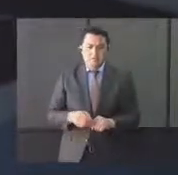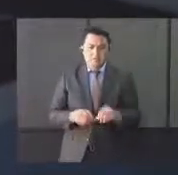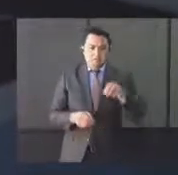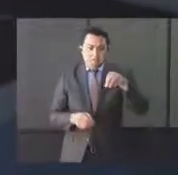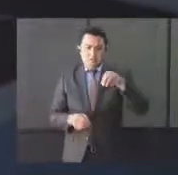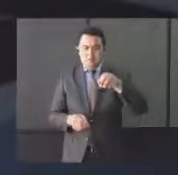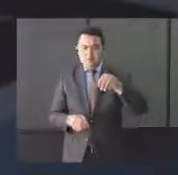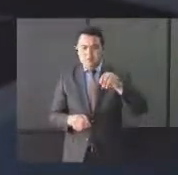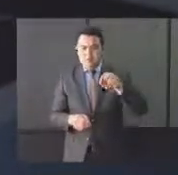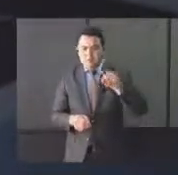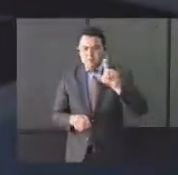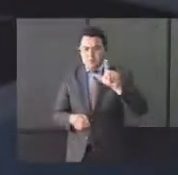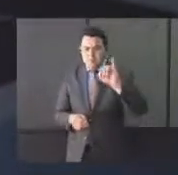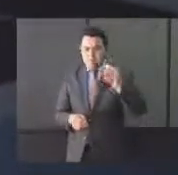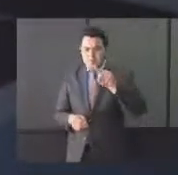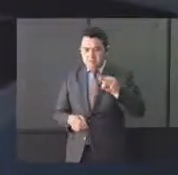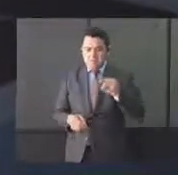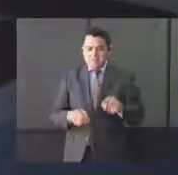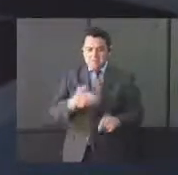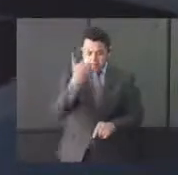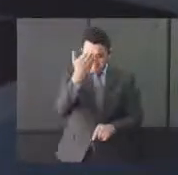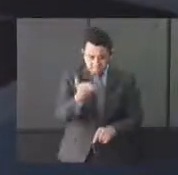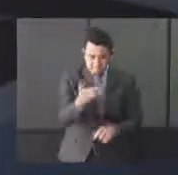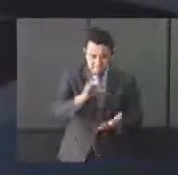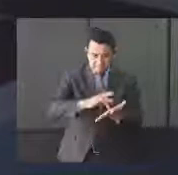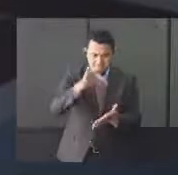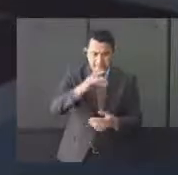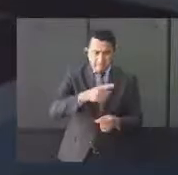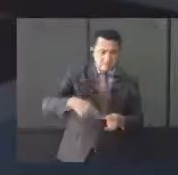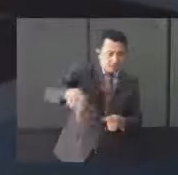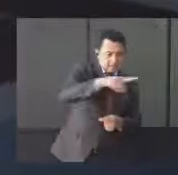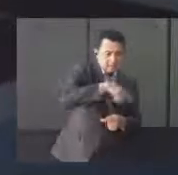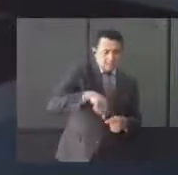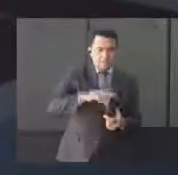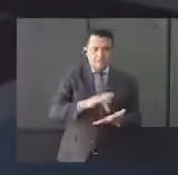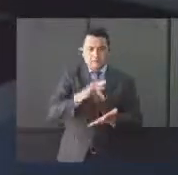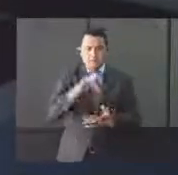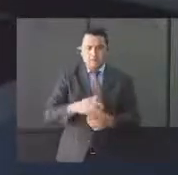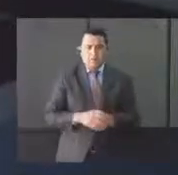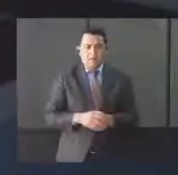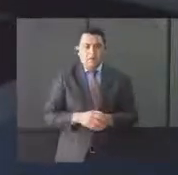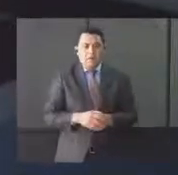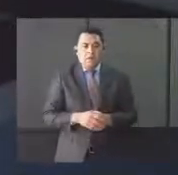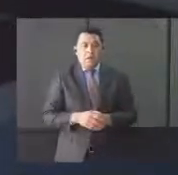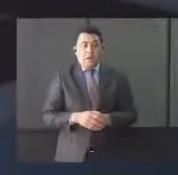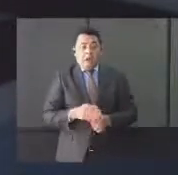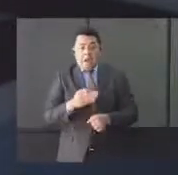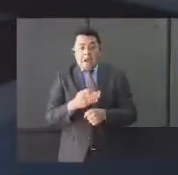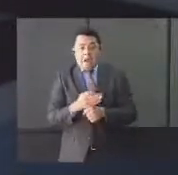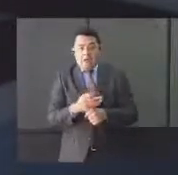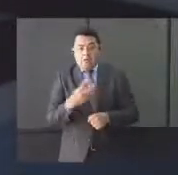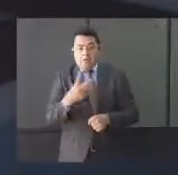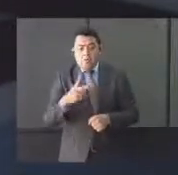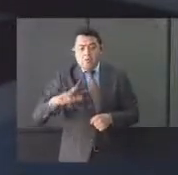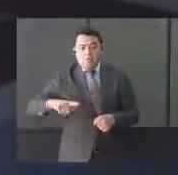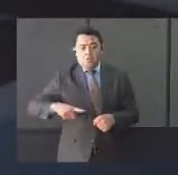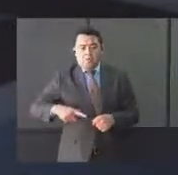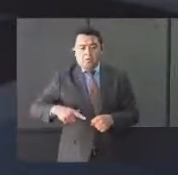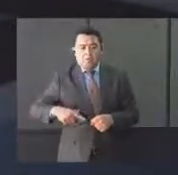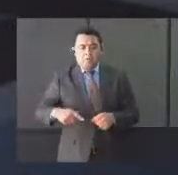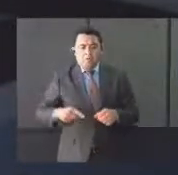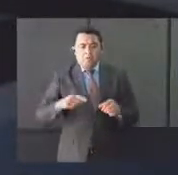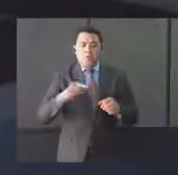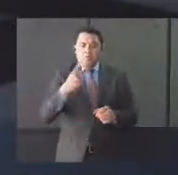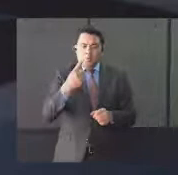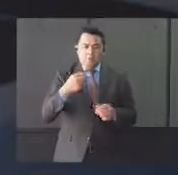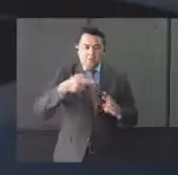3 governments of 3 cities. or two governments of two cities and a